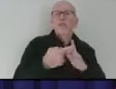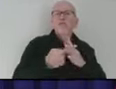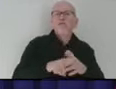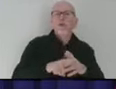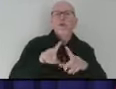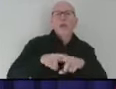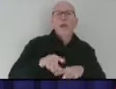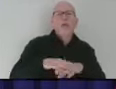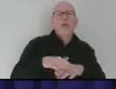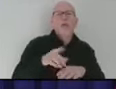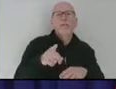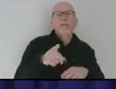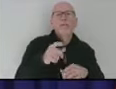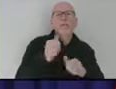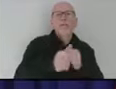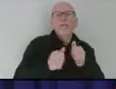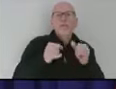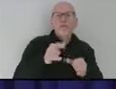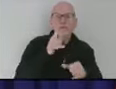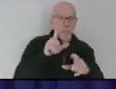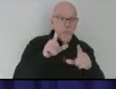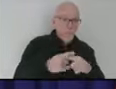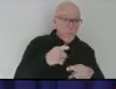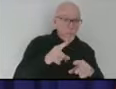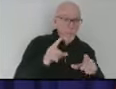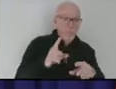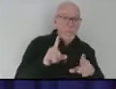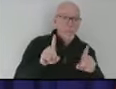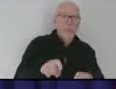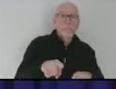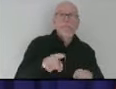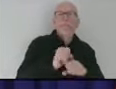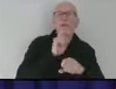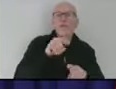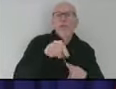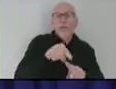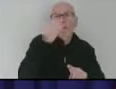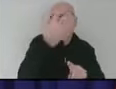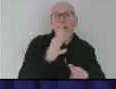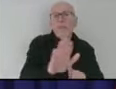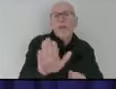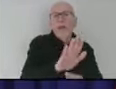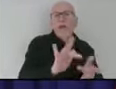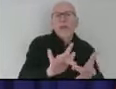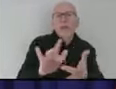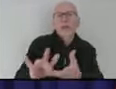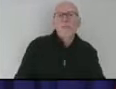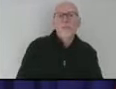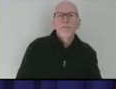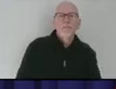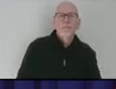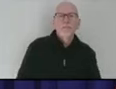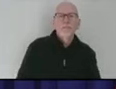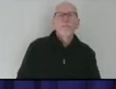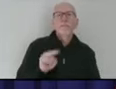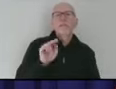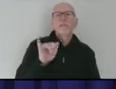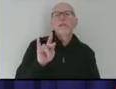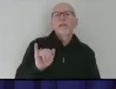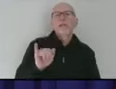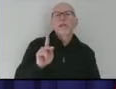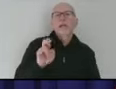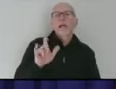on individuals who are positive to be responsible in notifying other close contacts. Nikki Kelly with the Fort Wayne